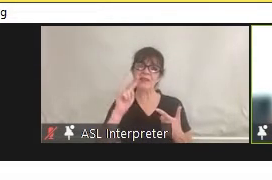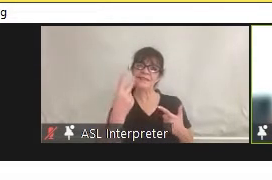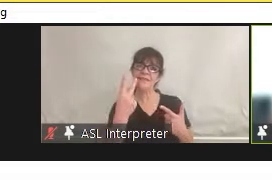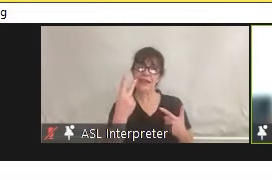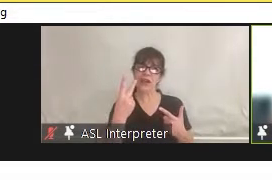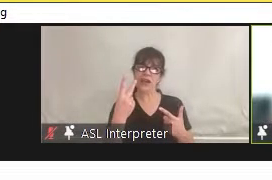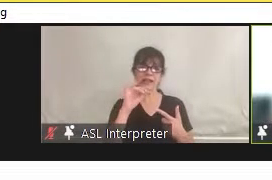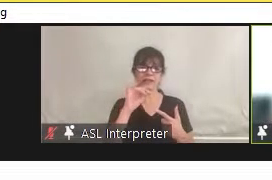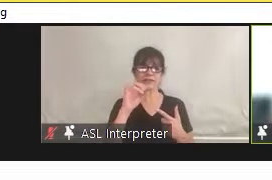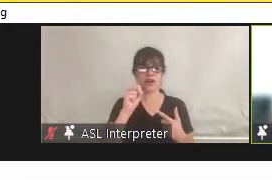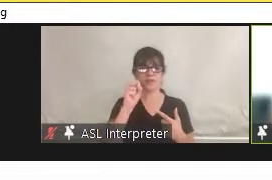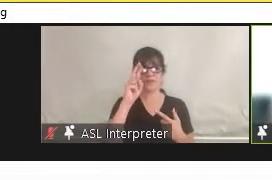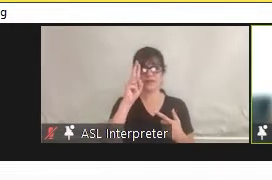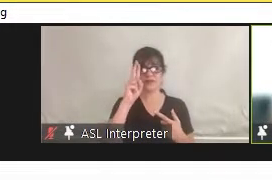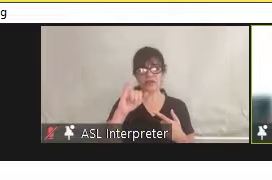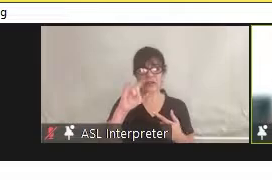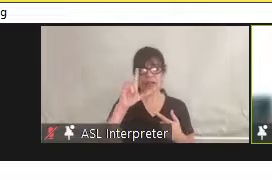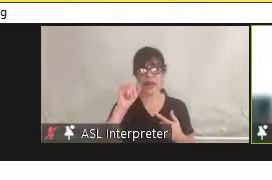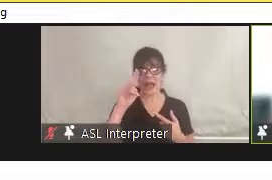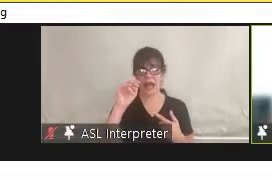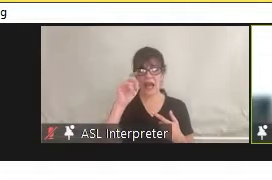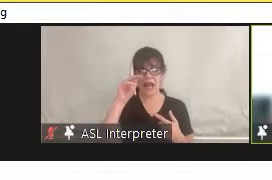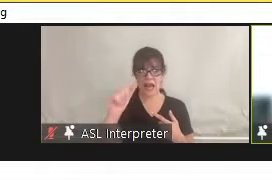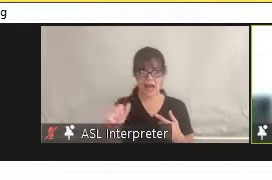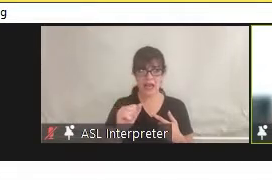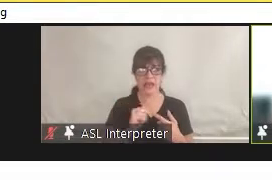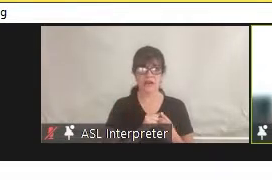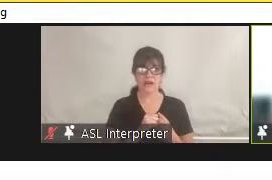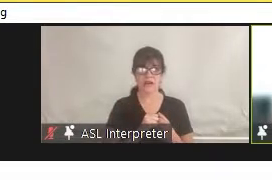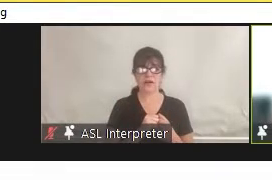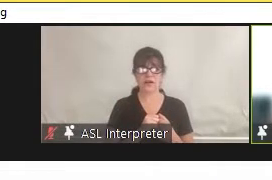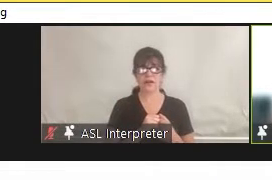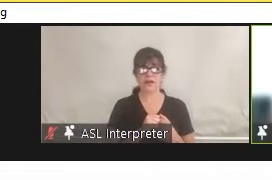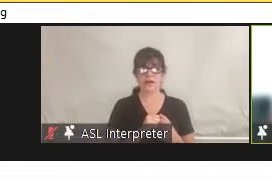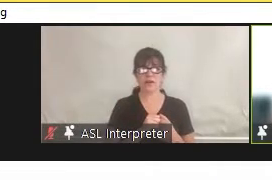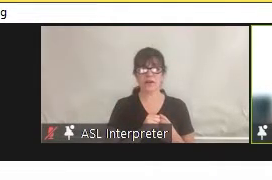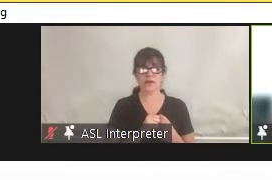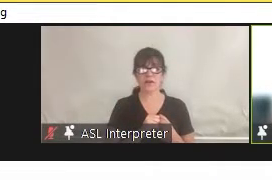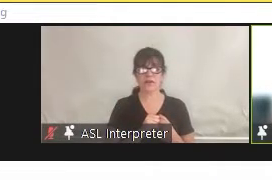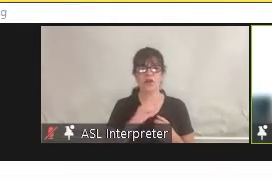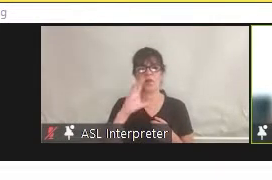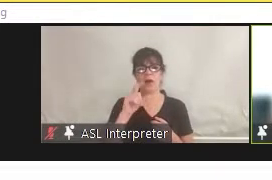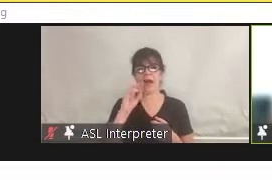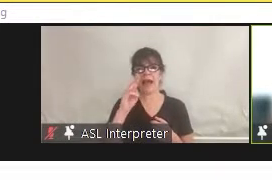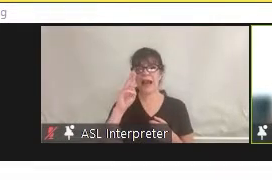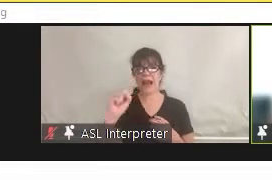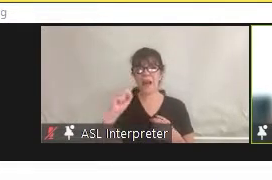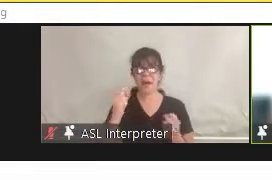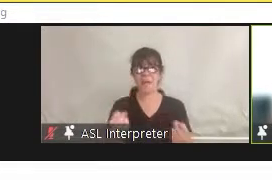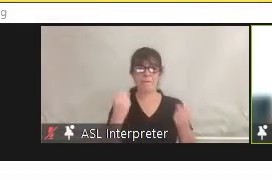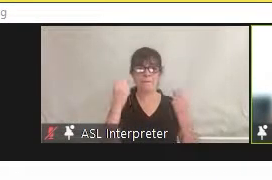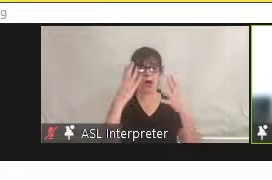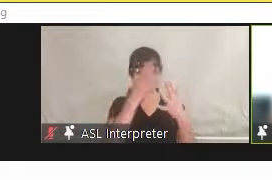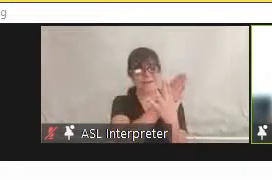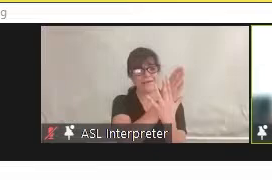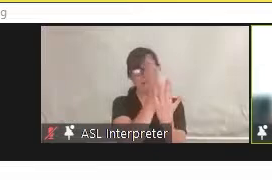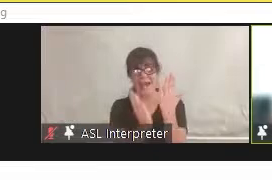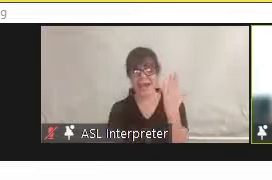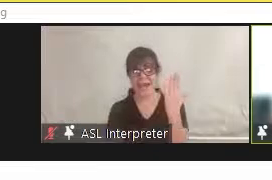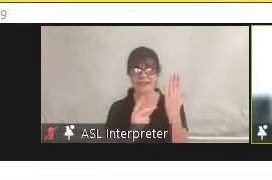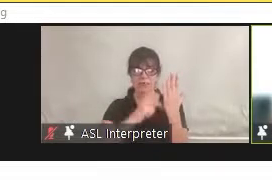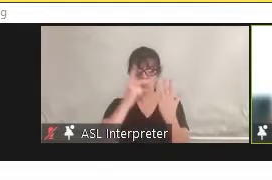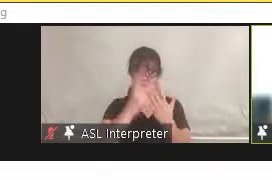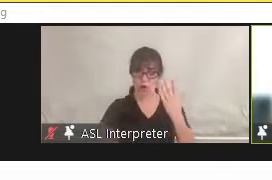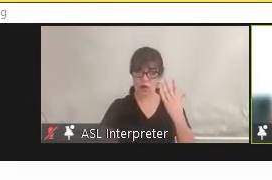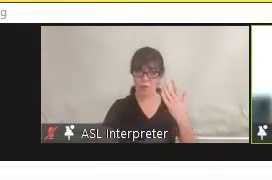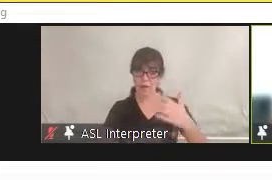Lanka, from the Climate Resilience Multi-Phase Program. And it's a multi-phase program, and its first phase